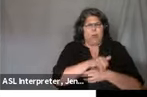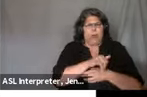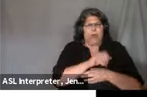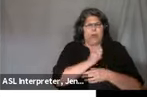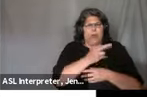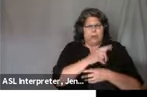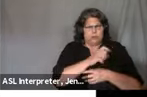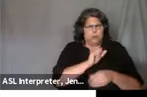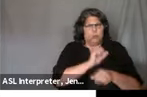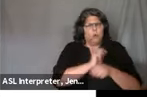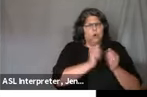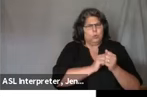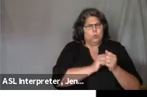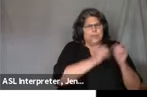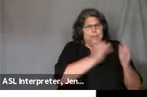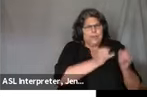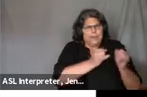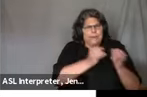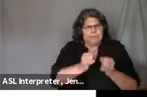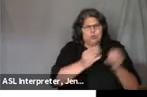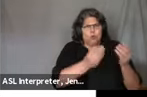owners